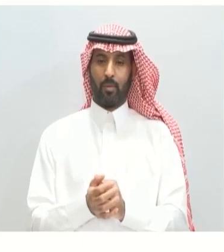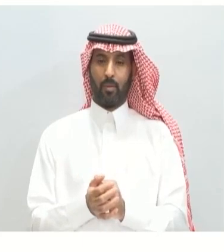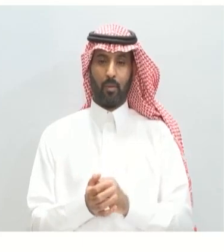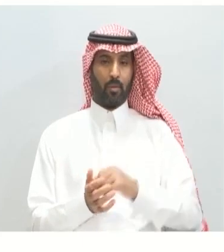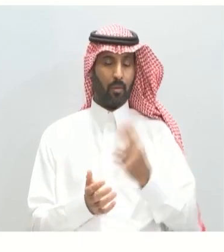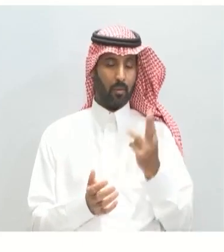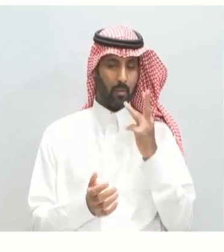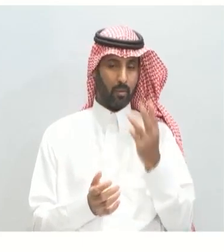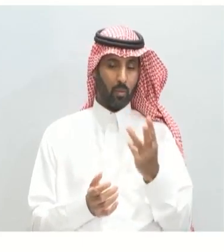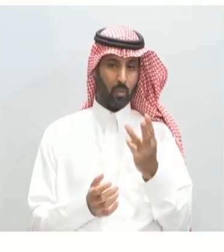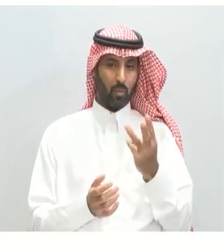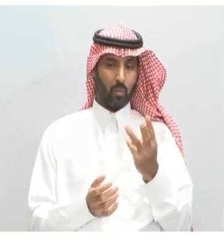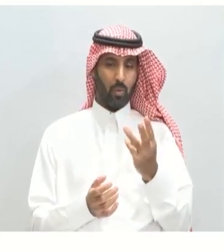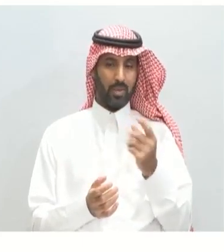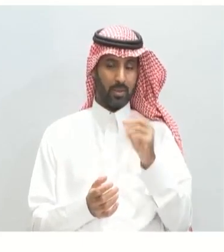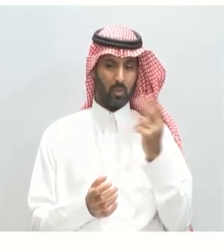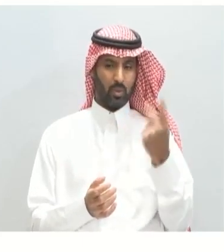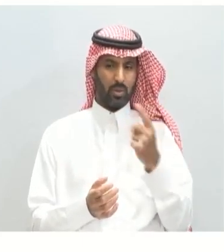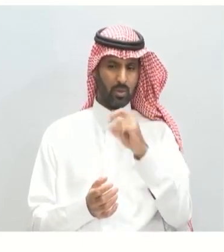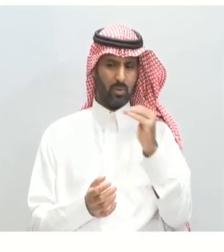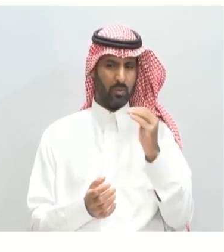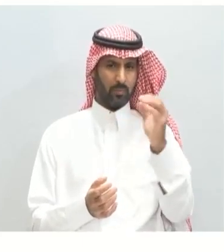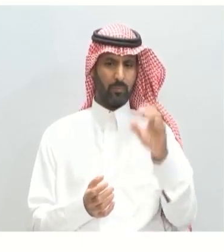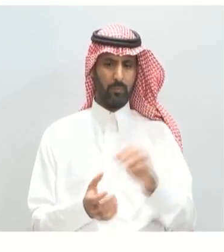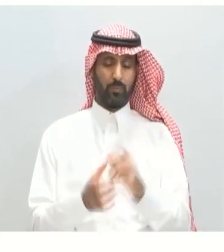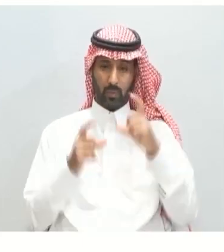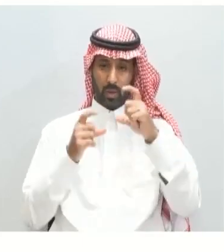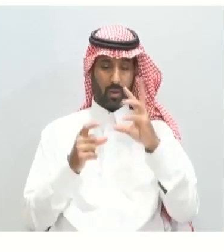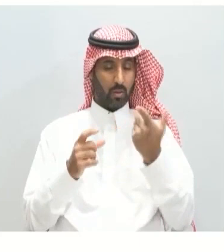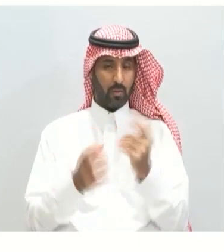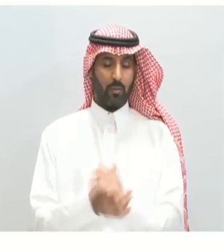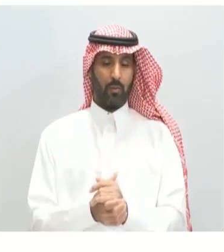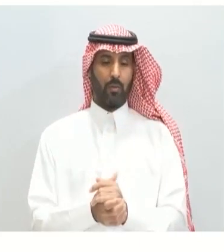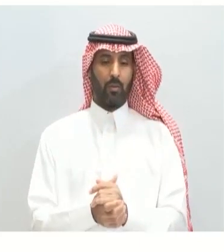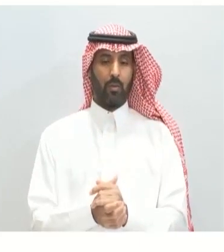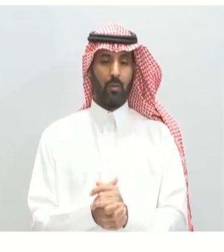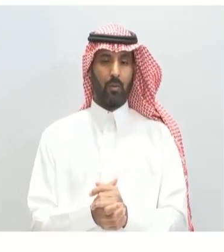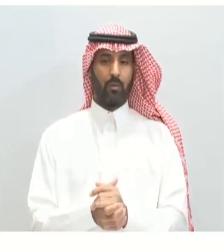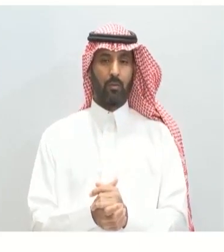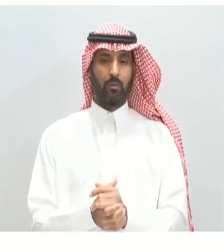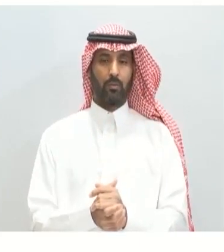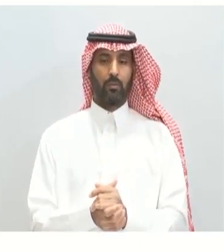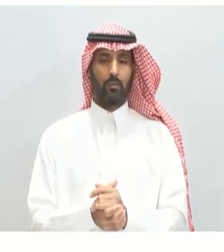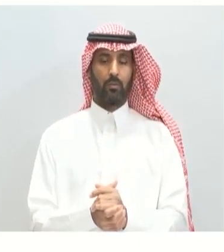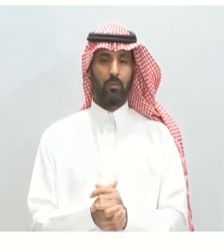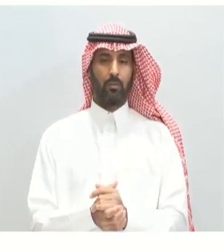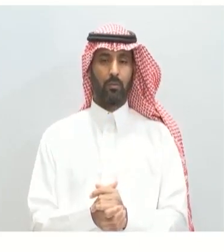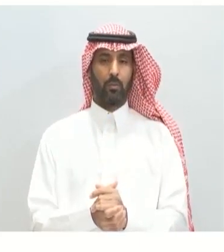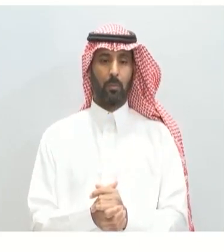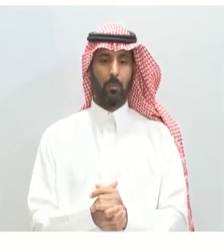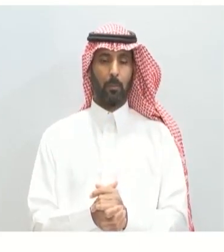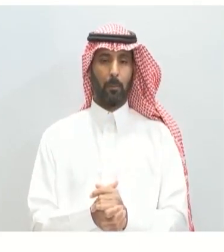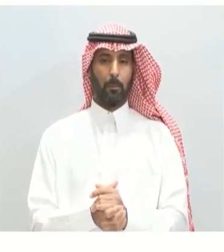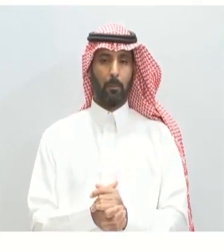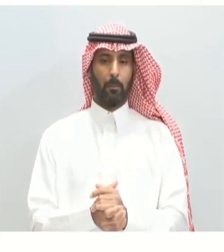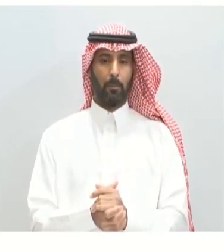So give me two sentences here, just like number one and number two. So anything is correct here. Very